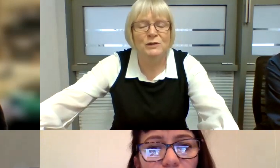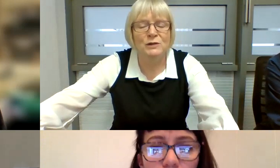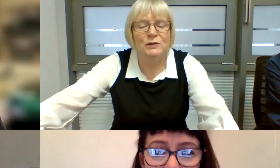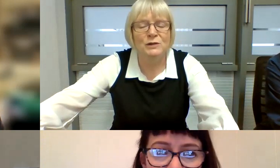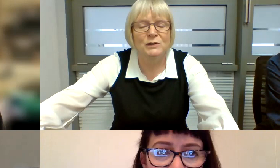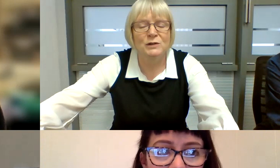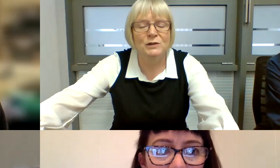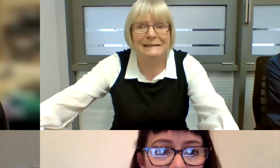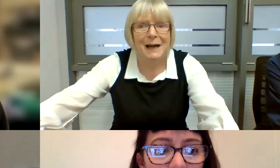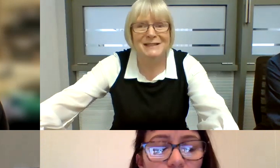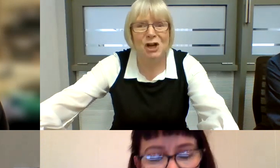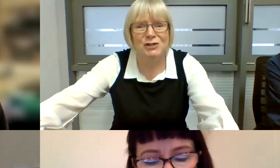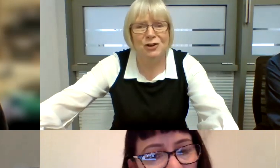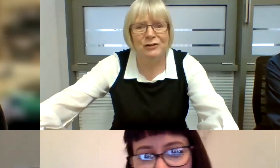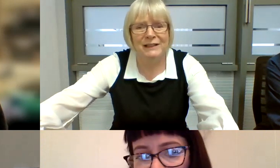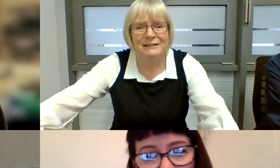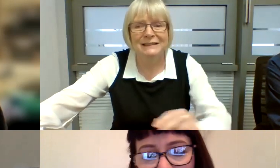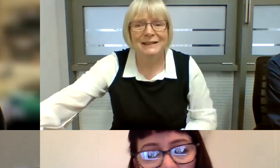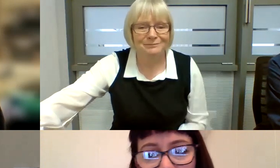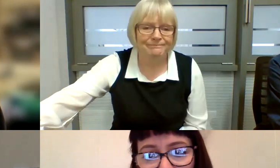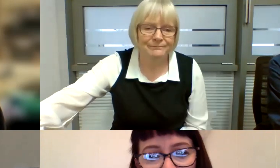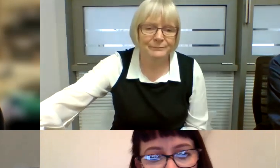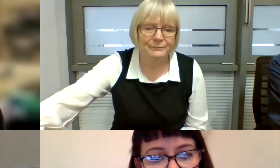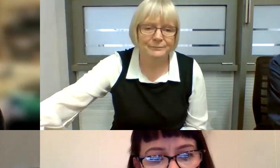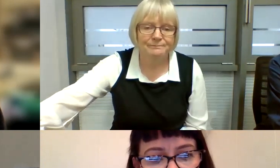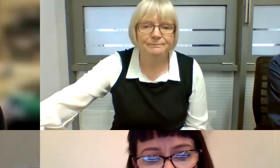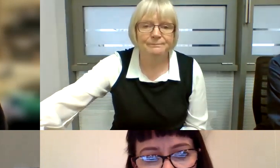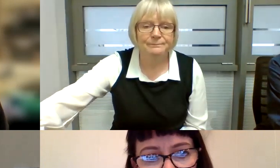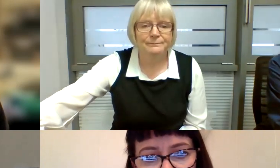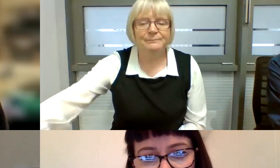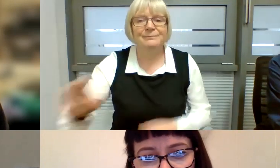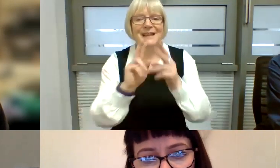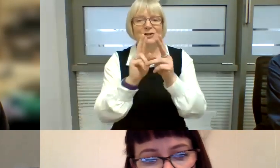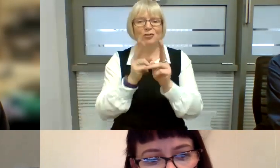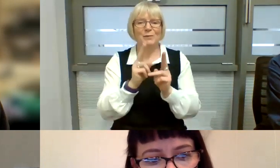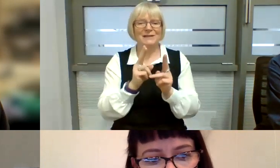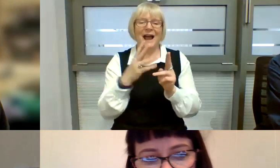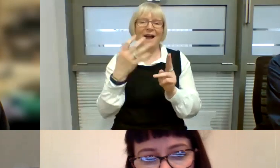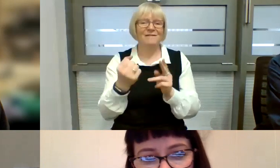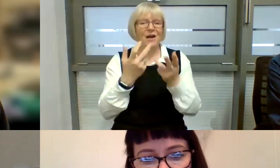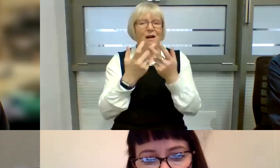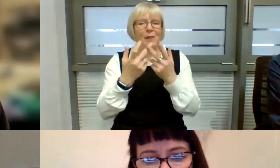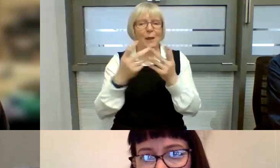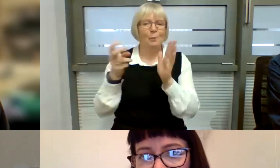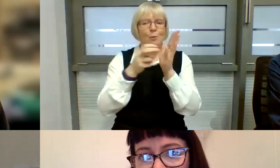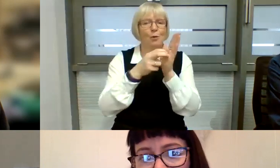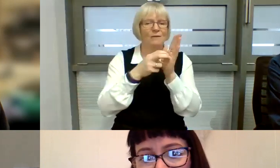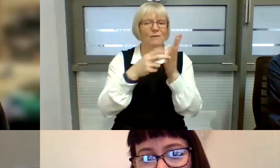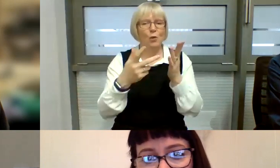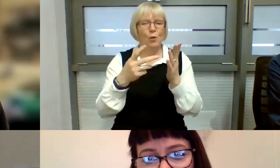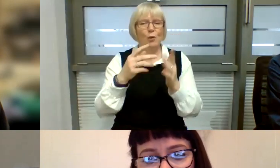Have you? Okay. Oh, okay. That's absolutely fine. Yeah, we'll wrap it up. That's okay.